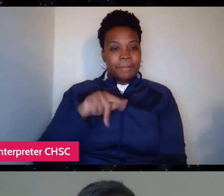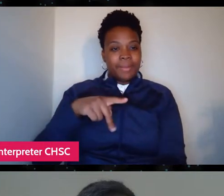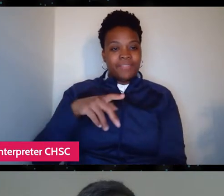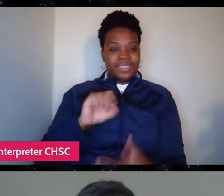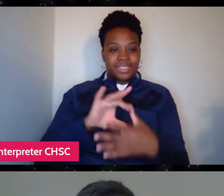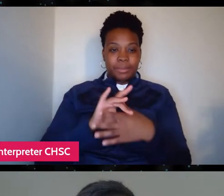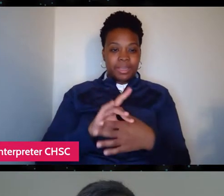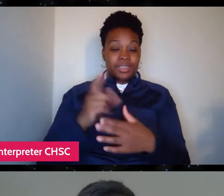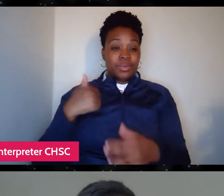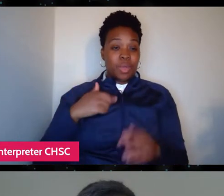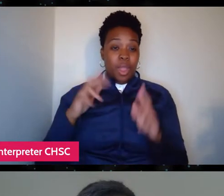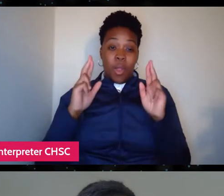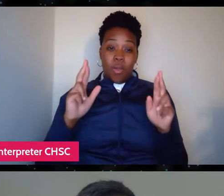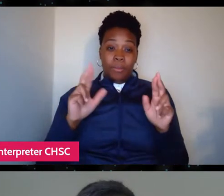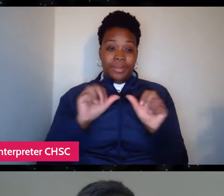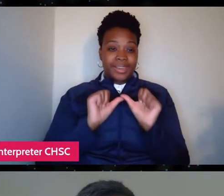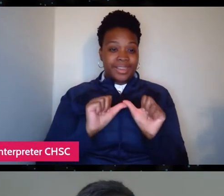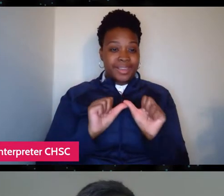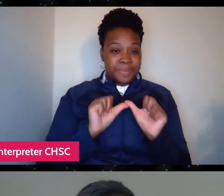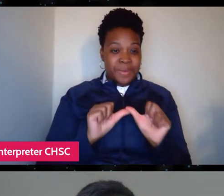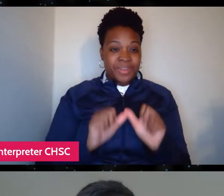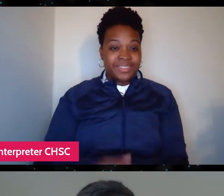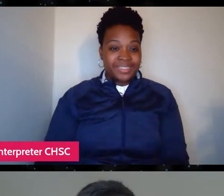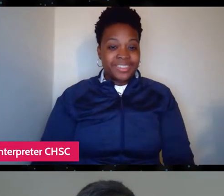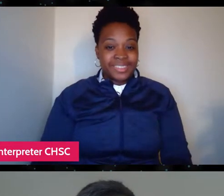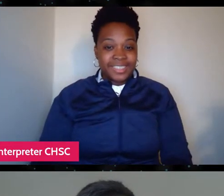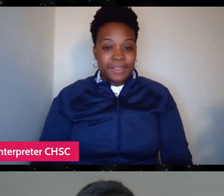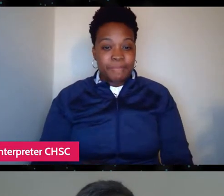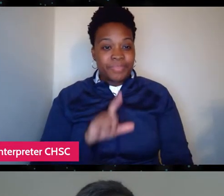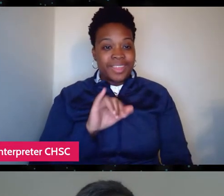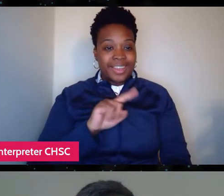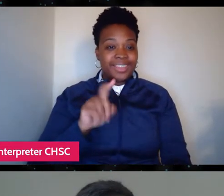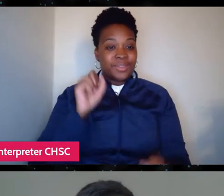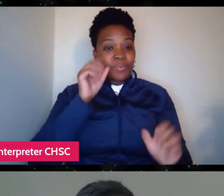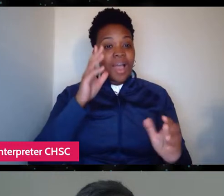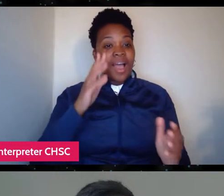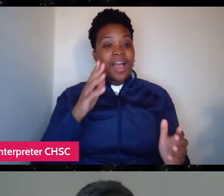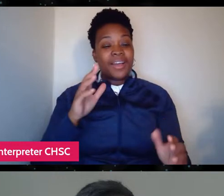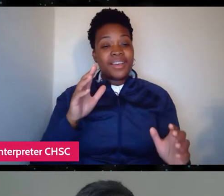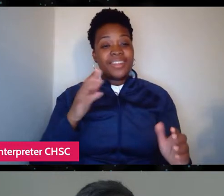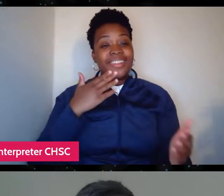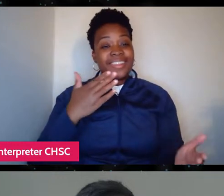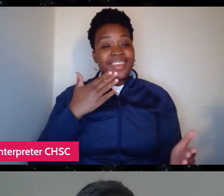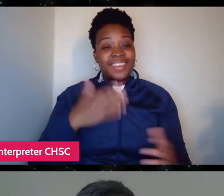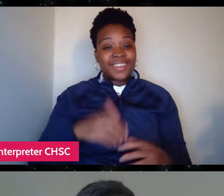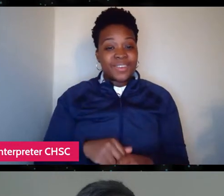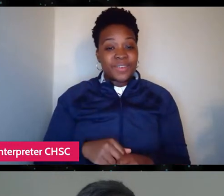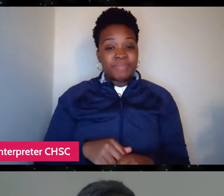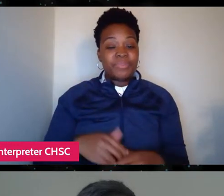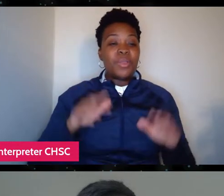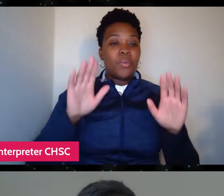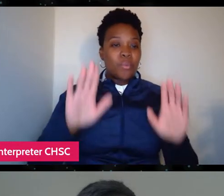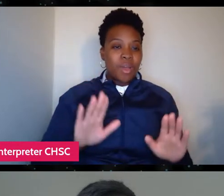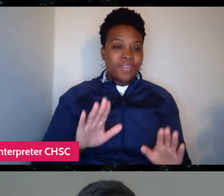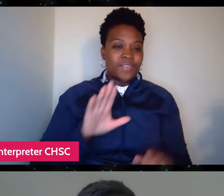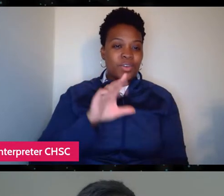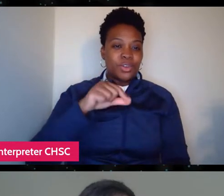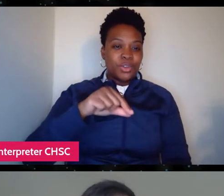for this to keep going. Wow, amazing. Thanks, Danny. Yes. Wonderful